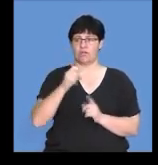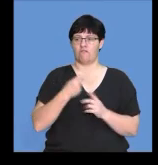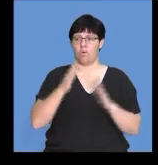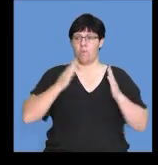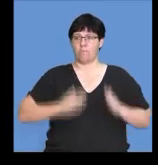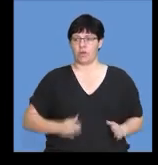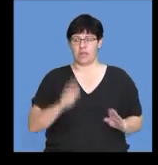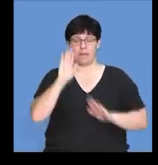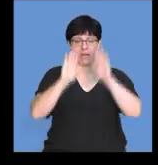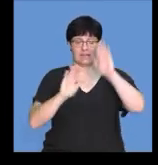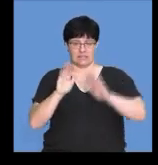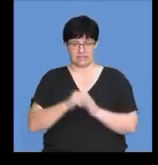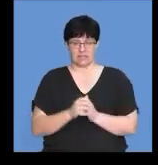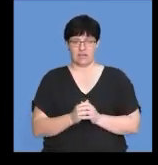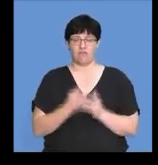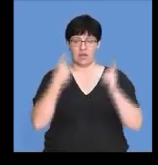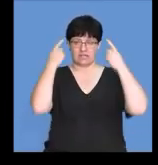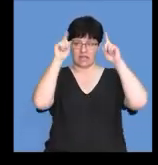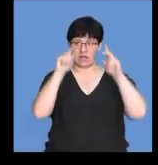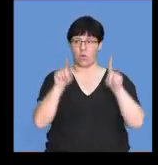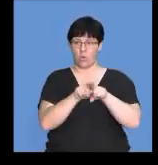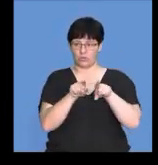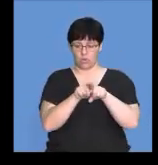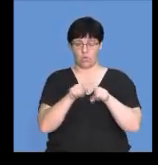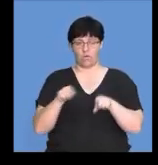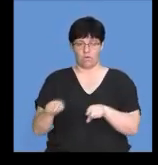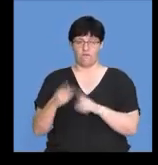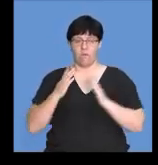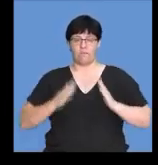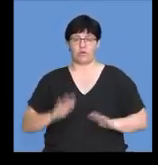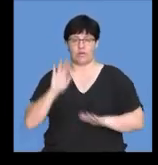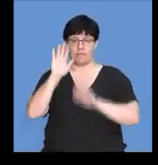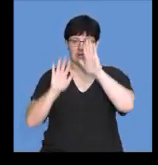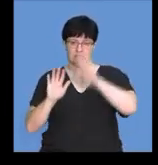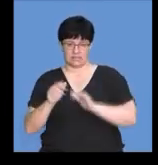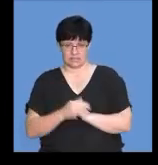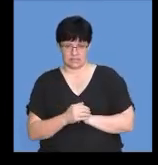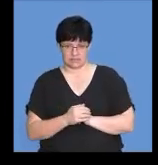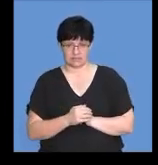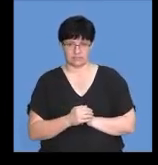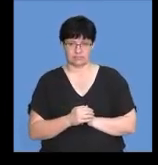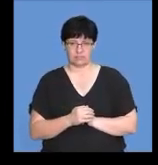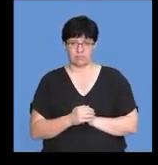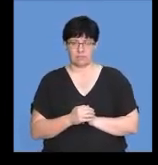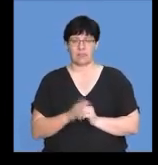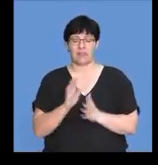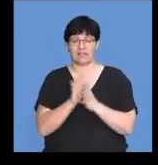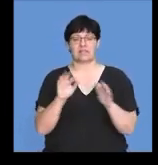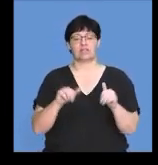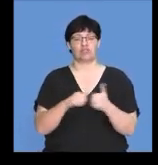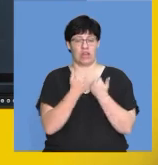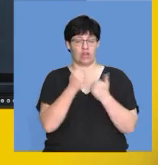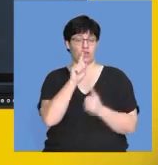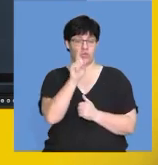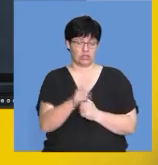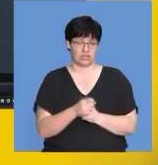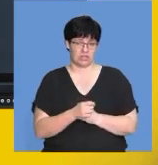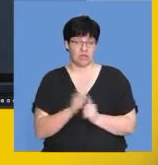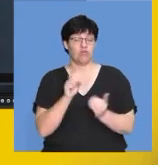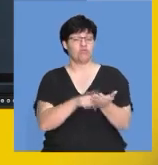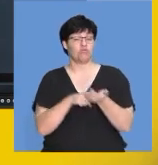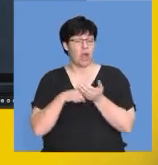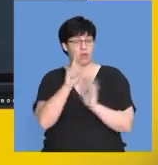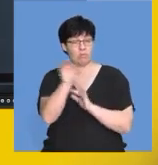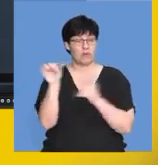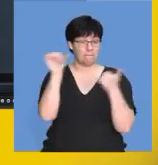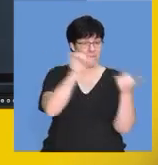fly is homozygous for antennae and heterozygous for body pattern. And so guys, that's the challenge question. It will require that you